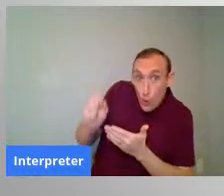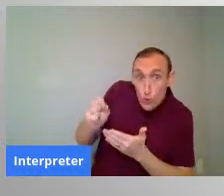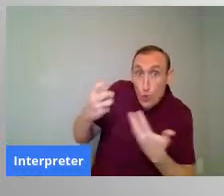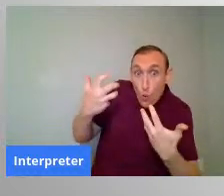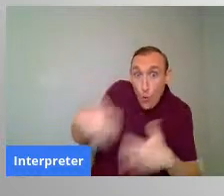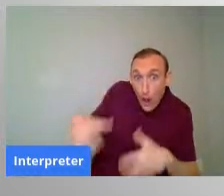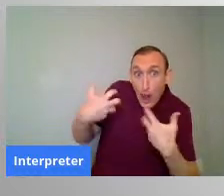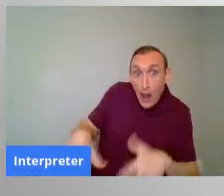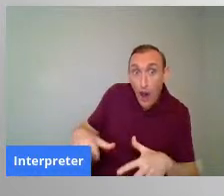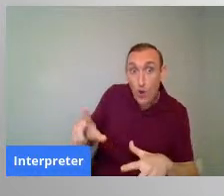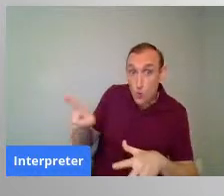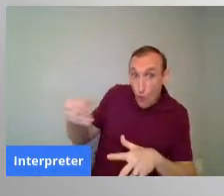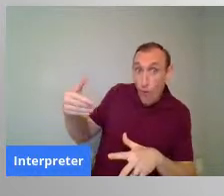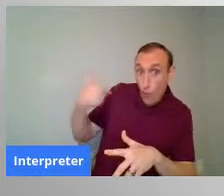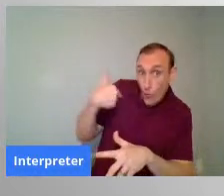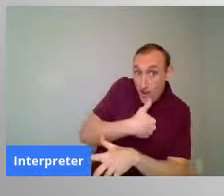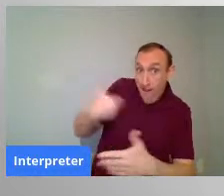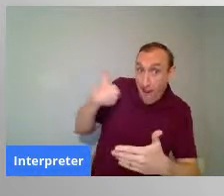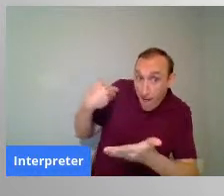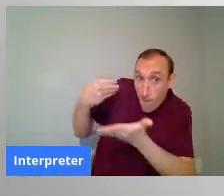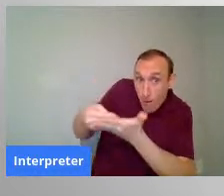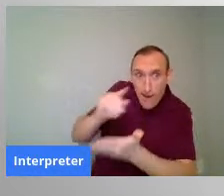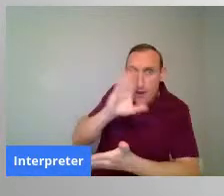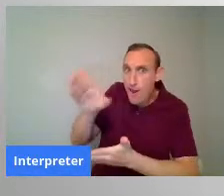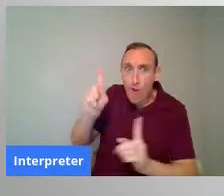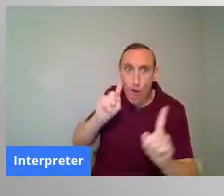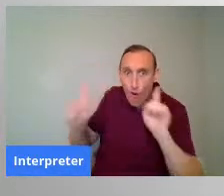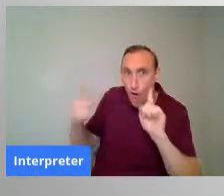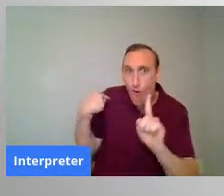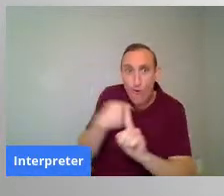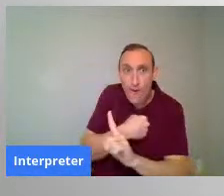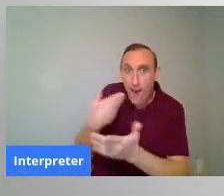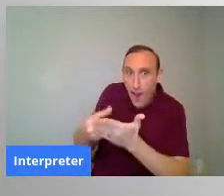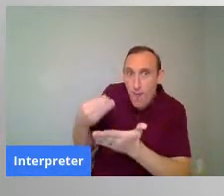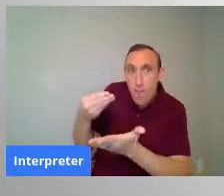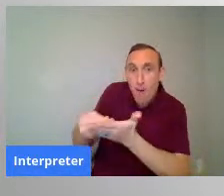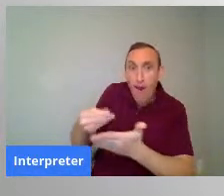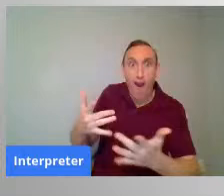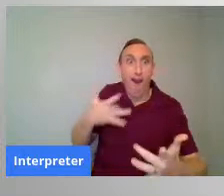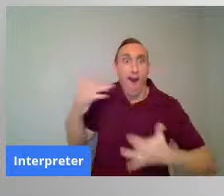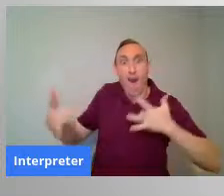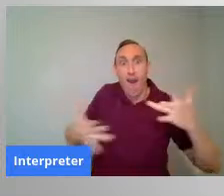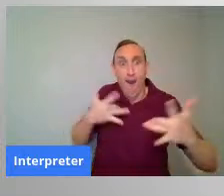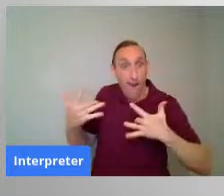we actually have the money. Okay, this is good. I'm sorry. I got excited.